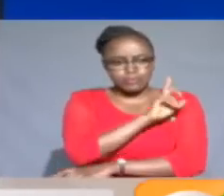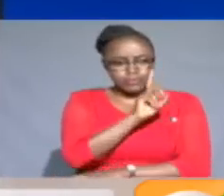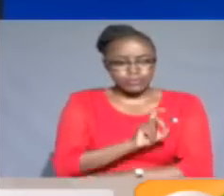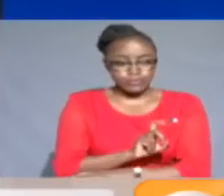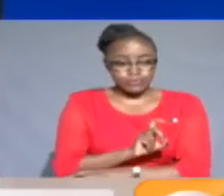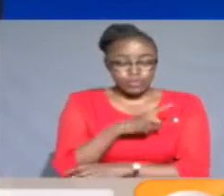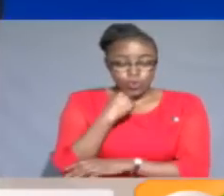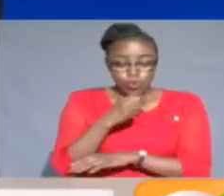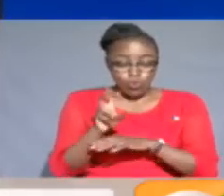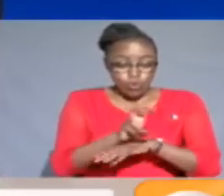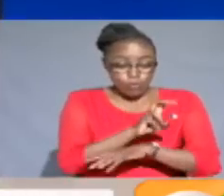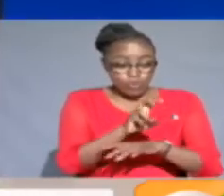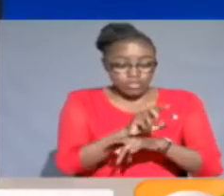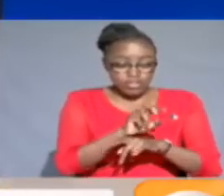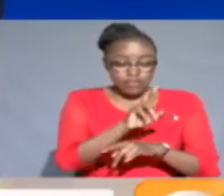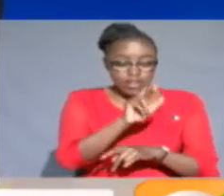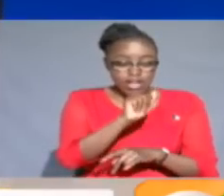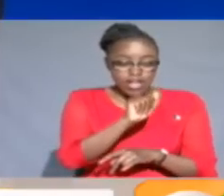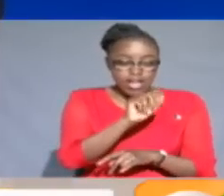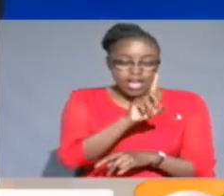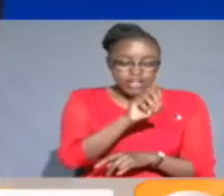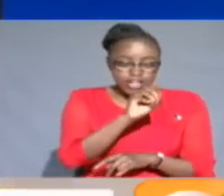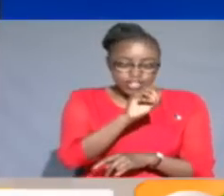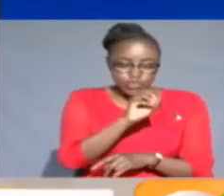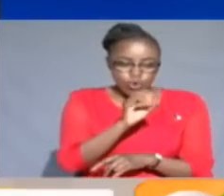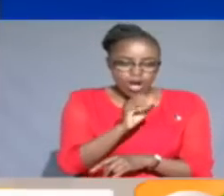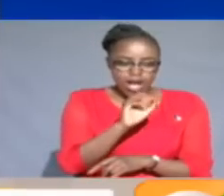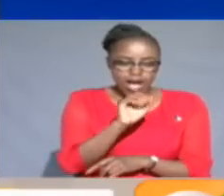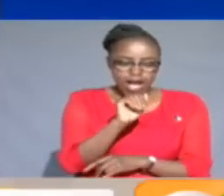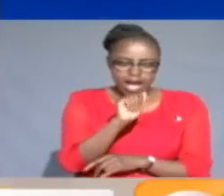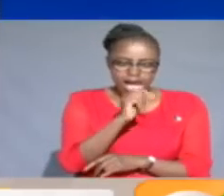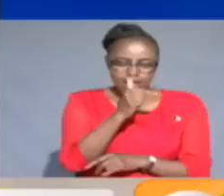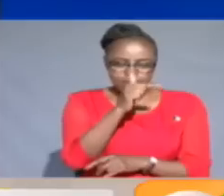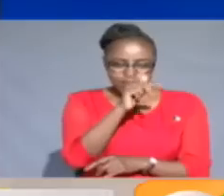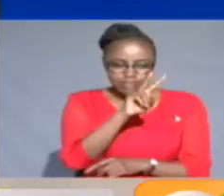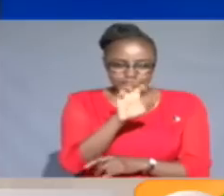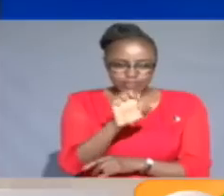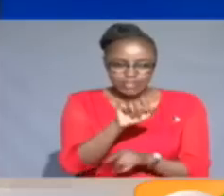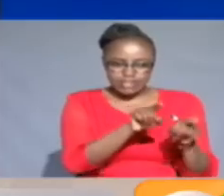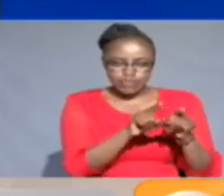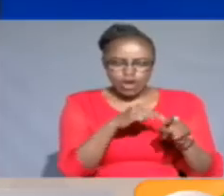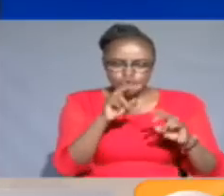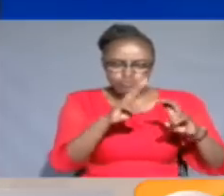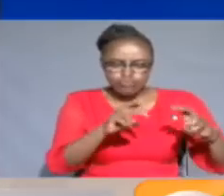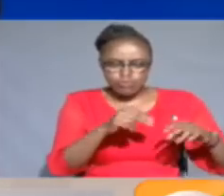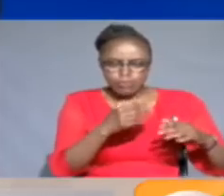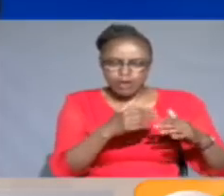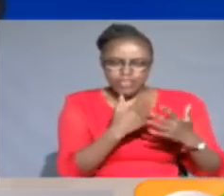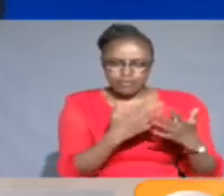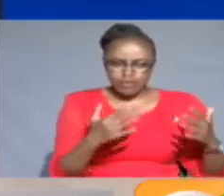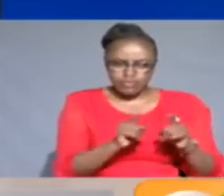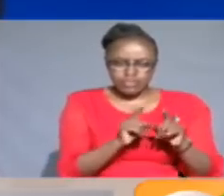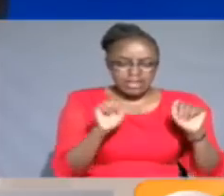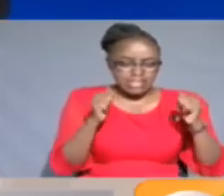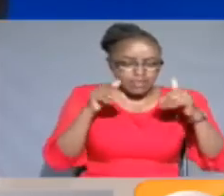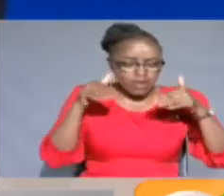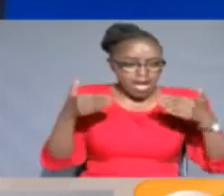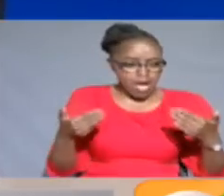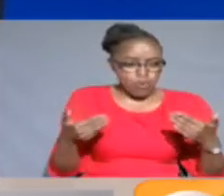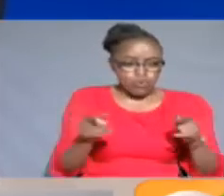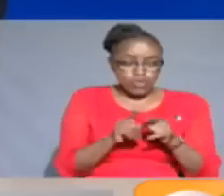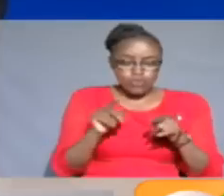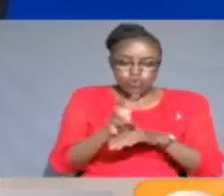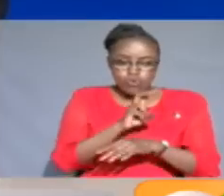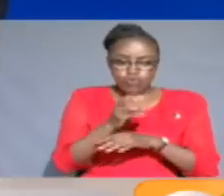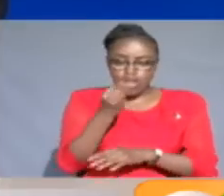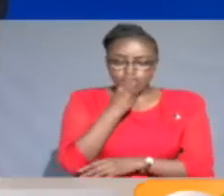Who monitors their radioactive levels to limit exposure? Who monitors medical equipment donated to this country? How safe are they? Who monitors the